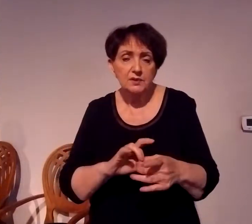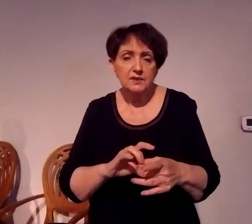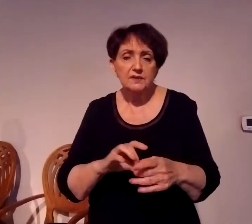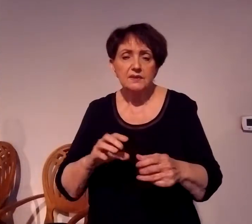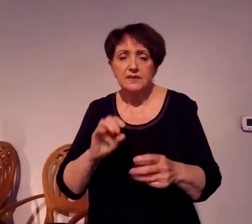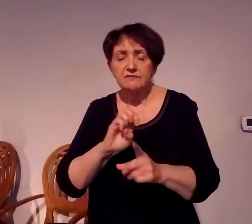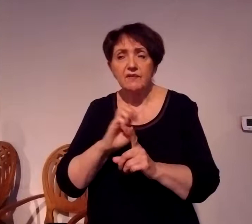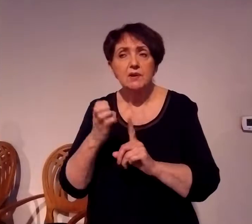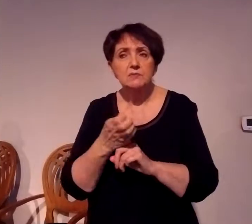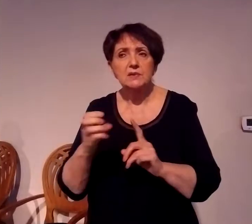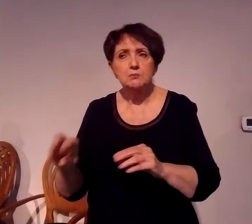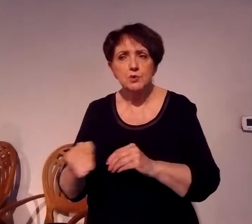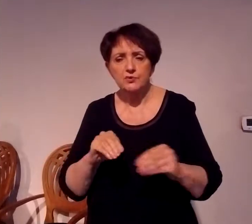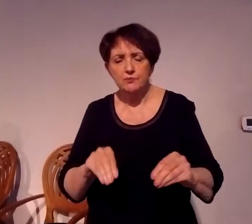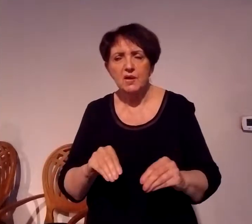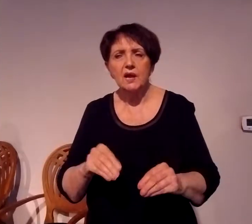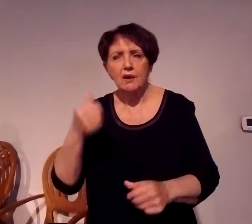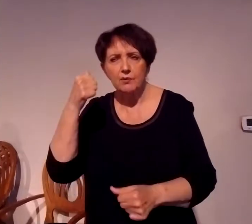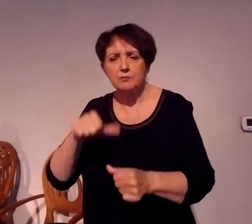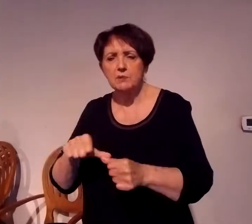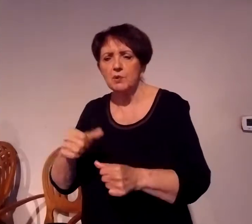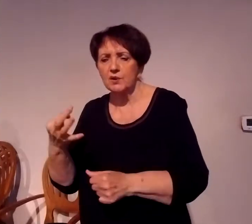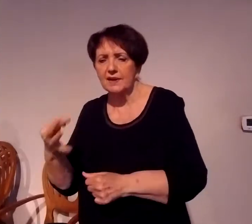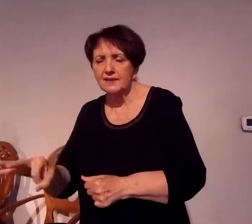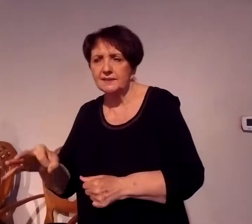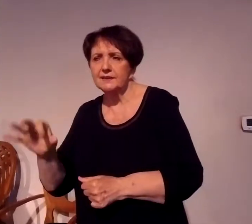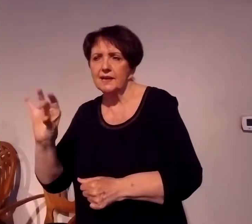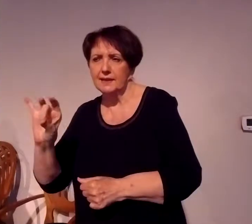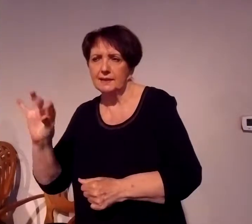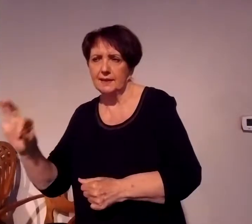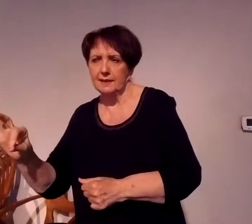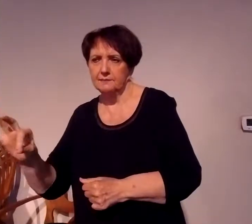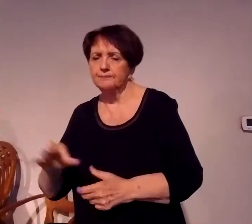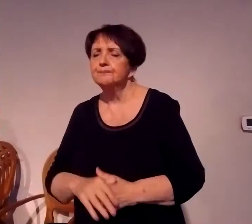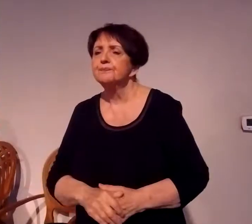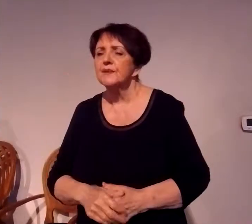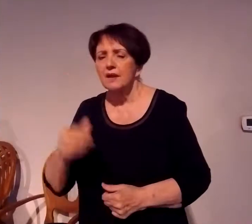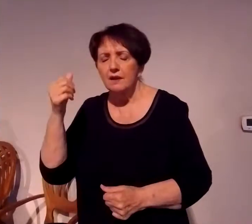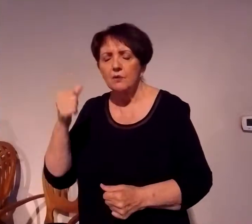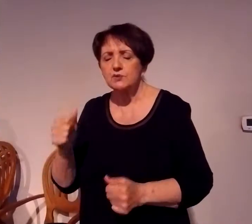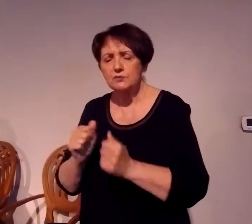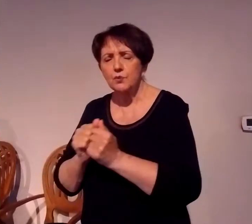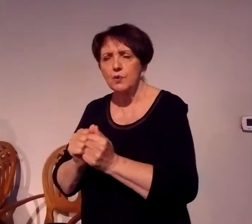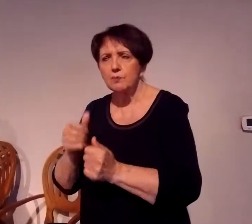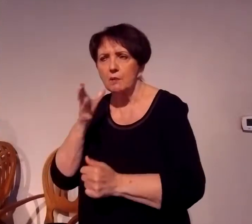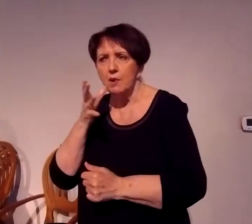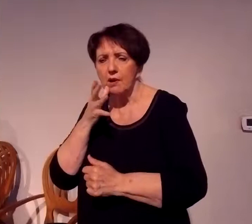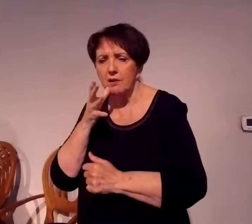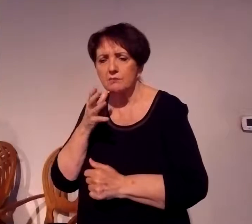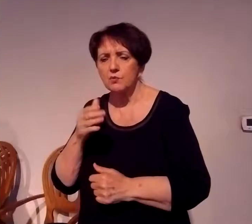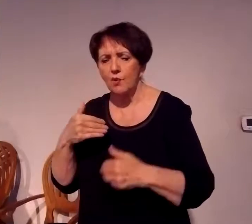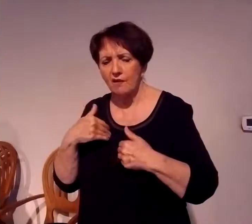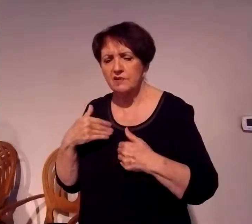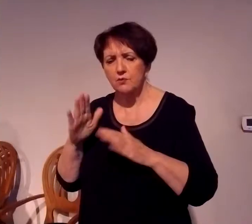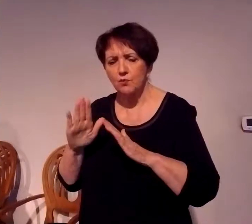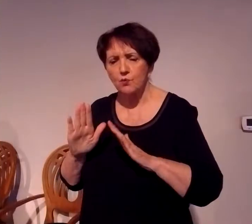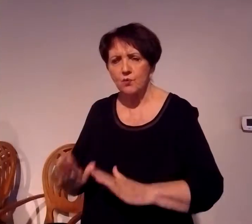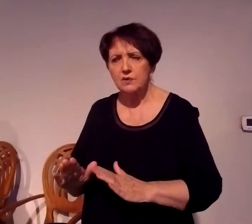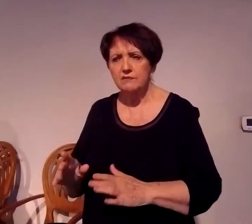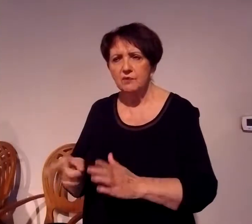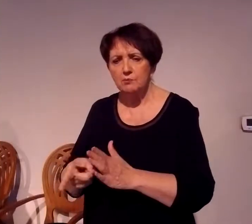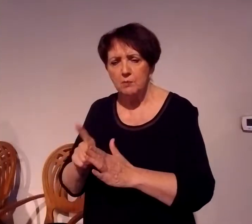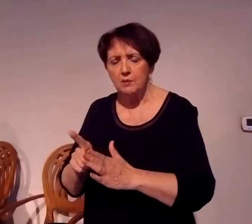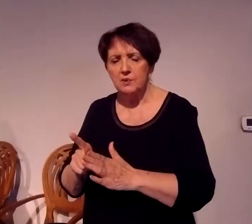in 1989, I was with my mother, actually. We were having an extraordinary moment when the Berlin Wall